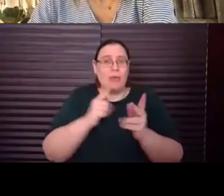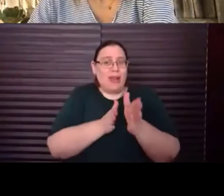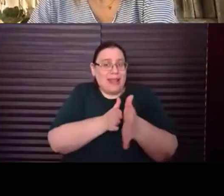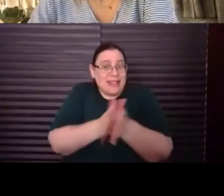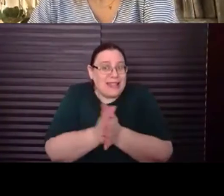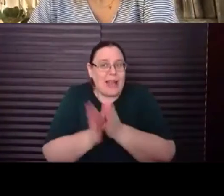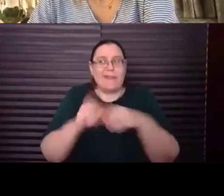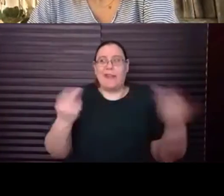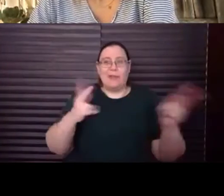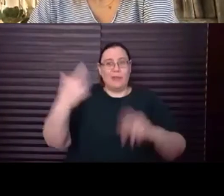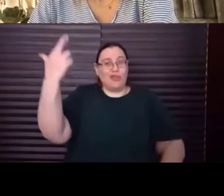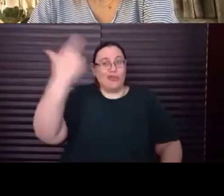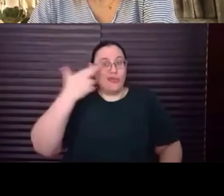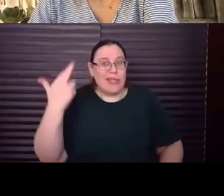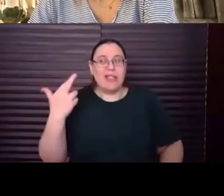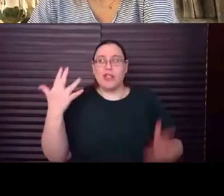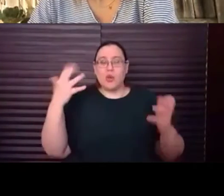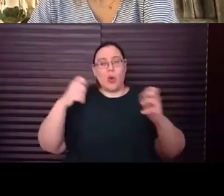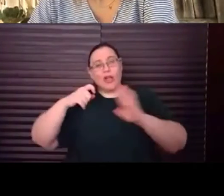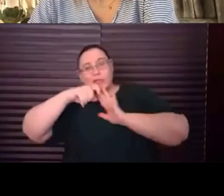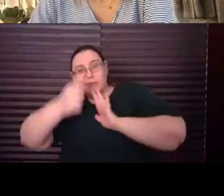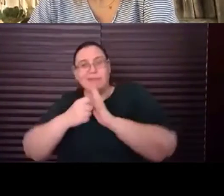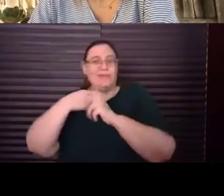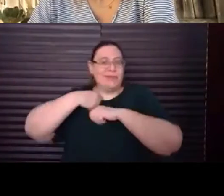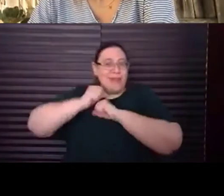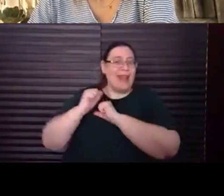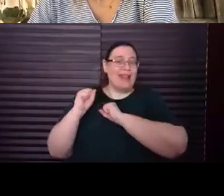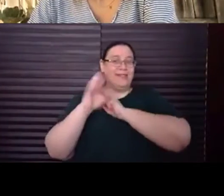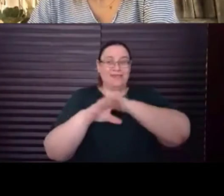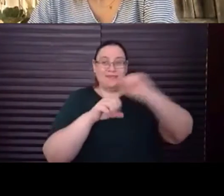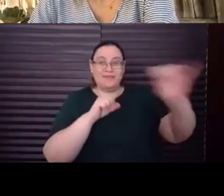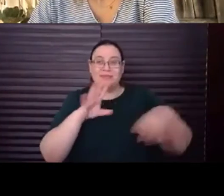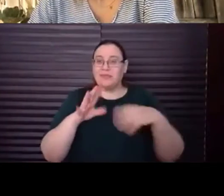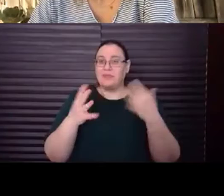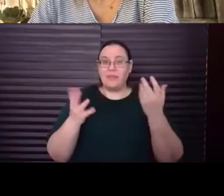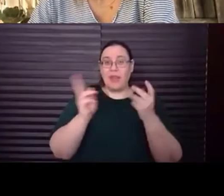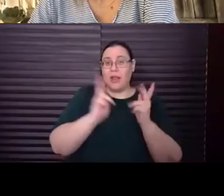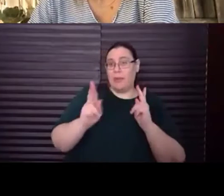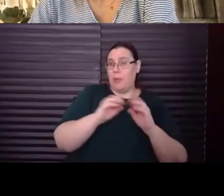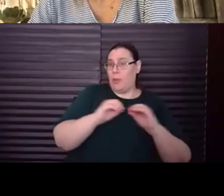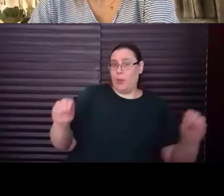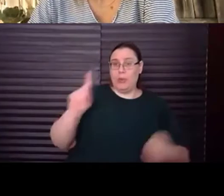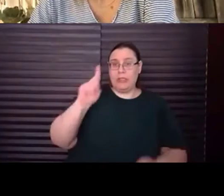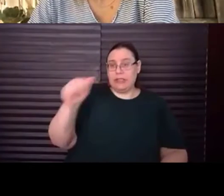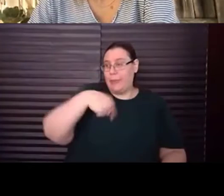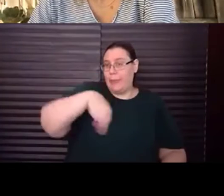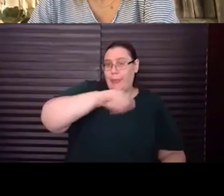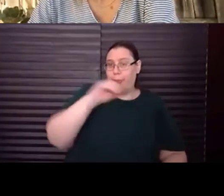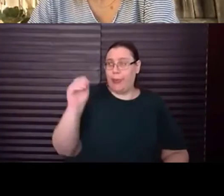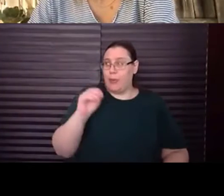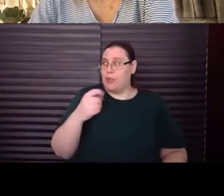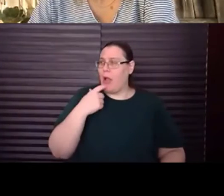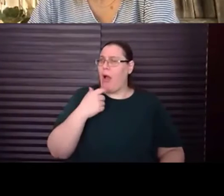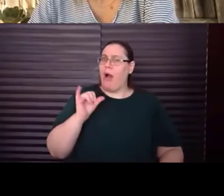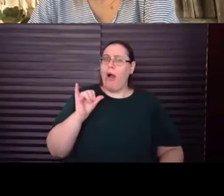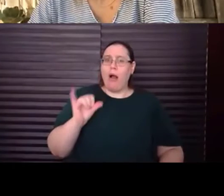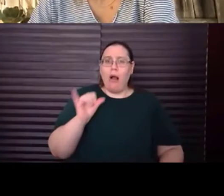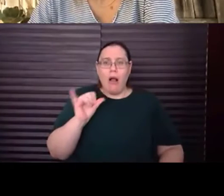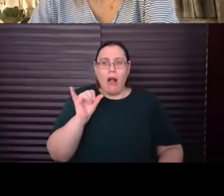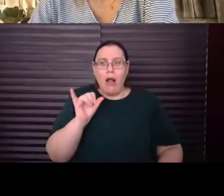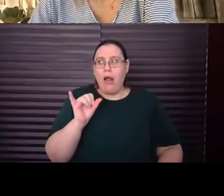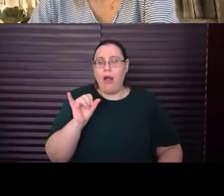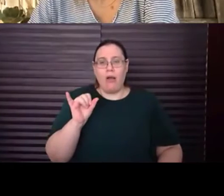some reasons for people to enter this, and for people that don't have disabilities to say, oh yeah, wait a